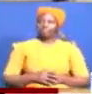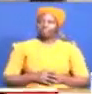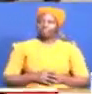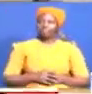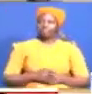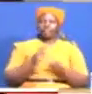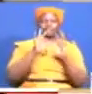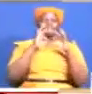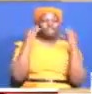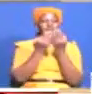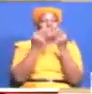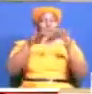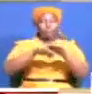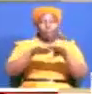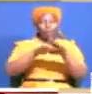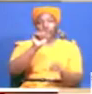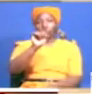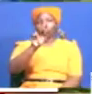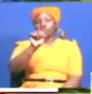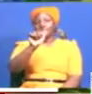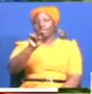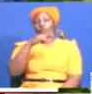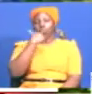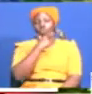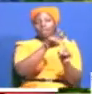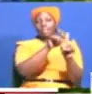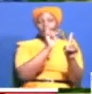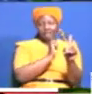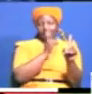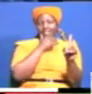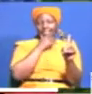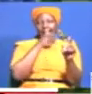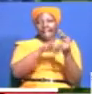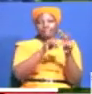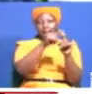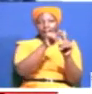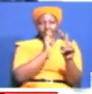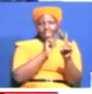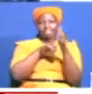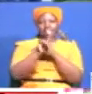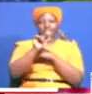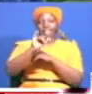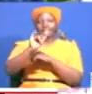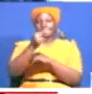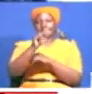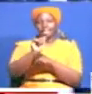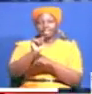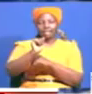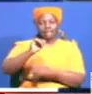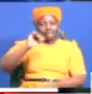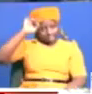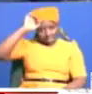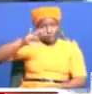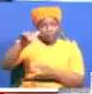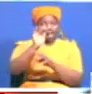Family members of Susan Waruiru, who was allegedly murdered by her husband in Githiga in Kiambu County, are now calling upon Witness